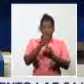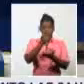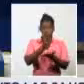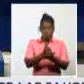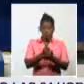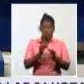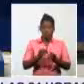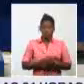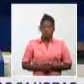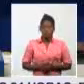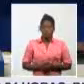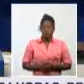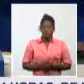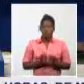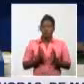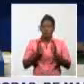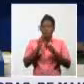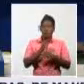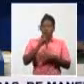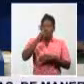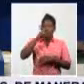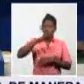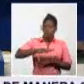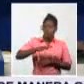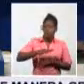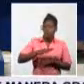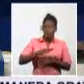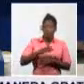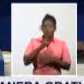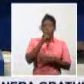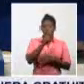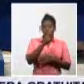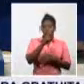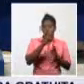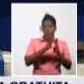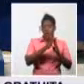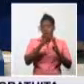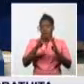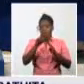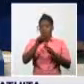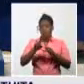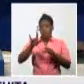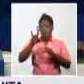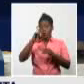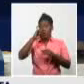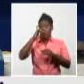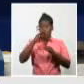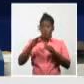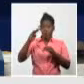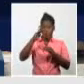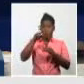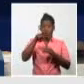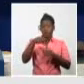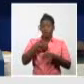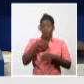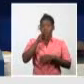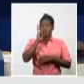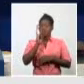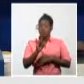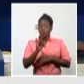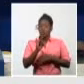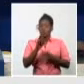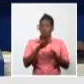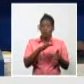The age group of those who tested positive is as follows. Younger than 1 year old, there was none. From 1